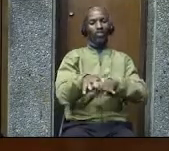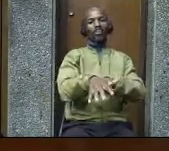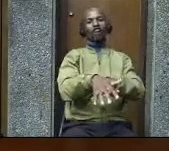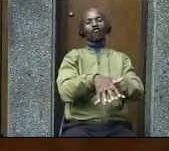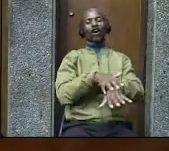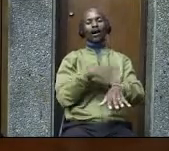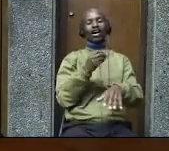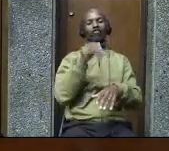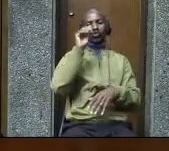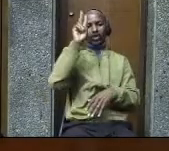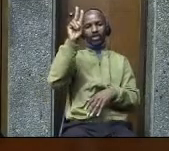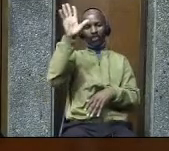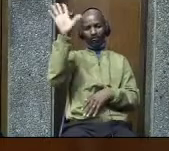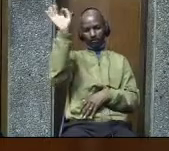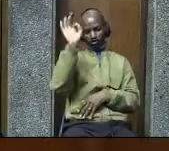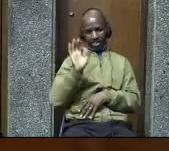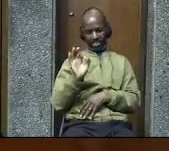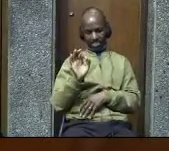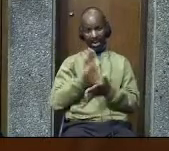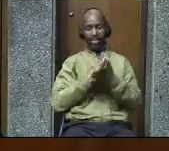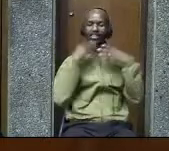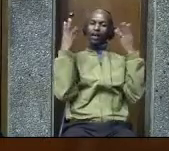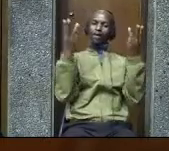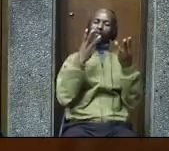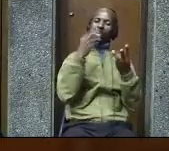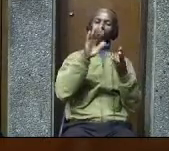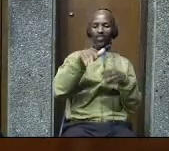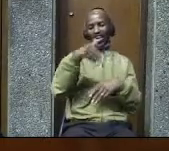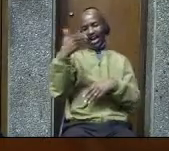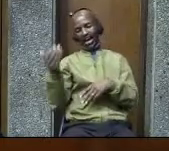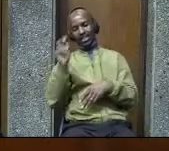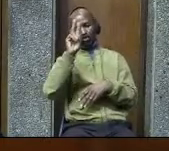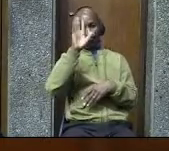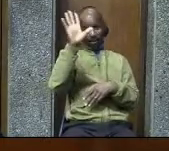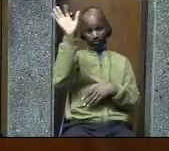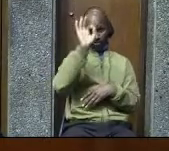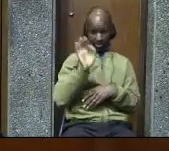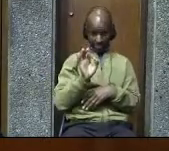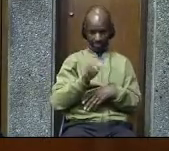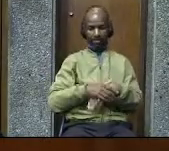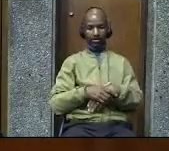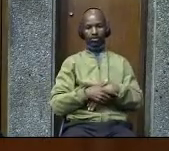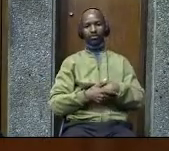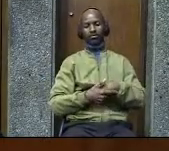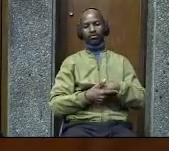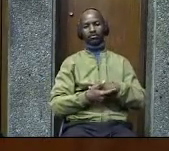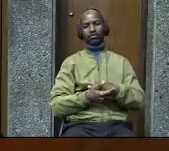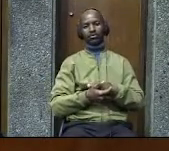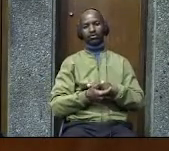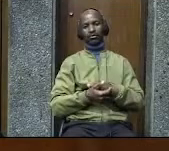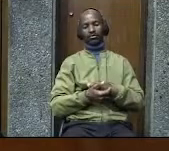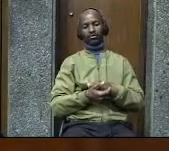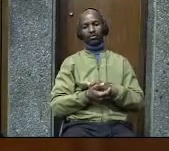gets 25% and the people get the other 25%.